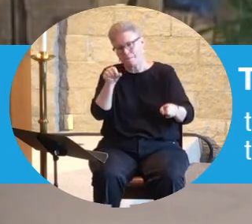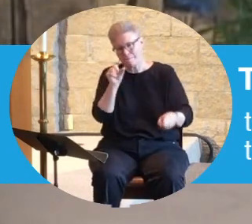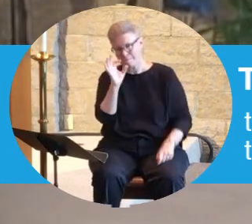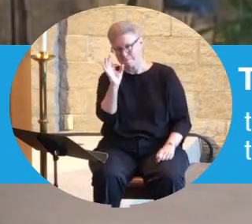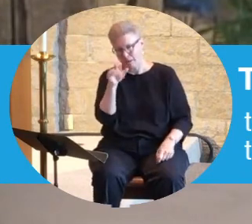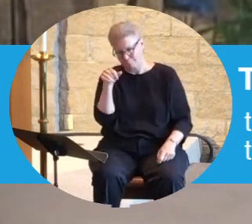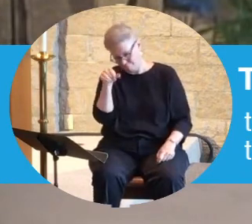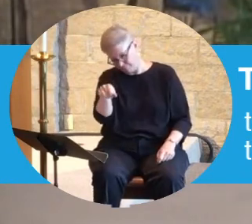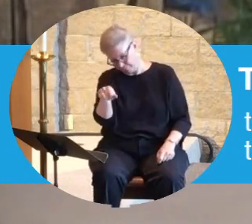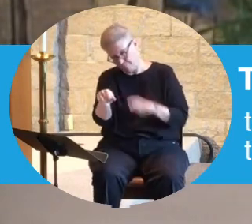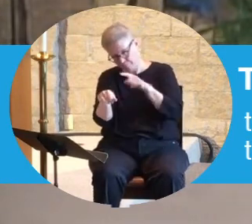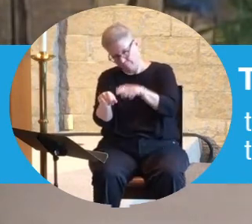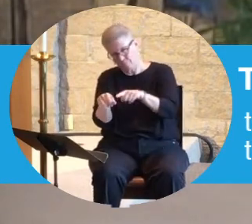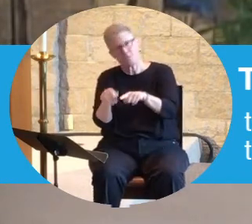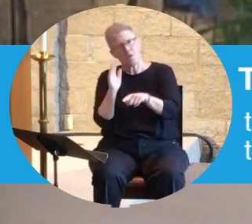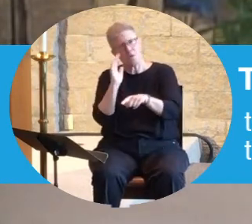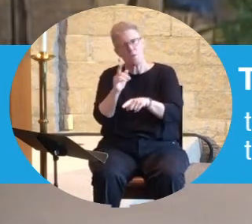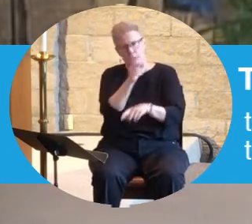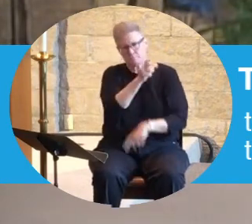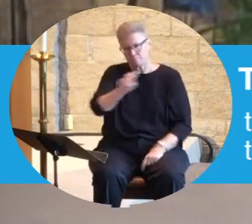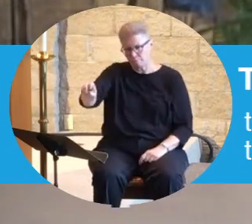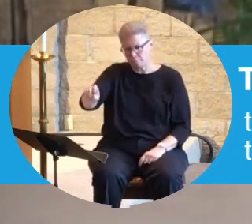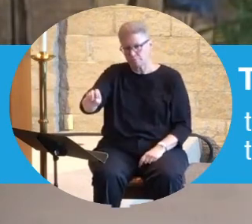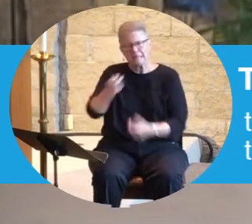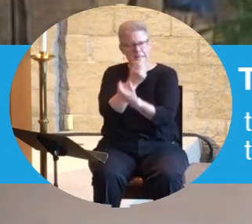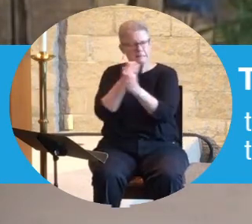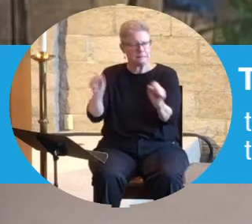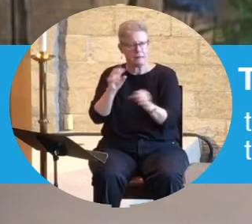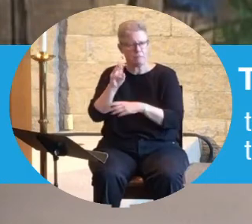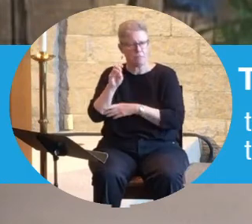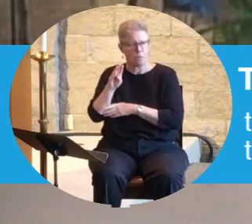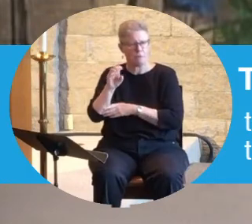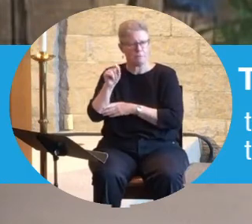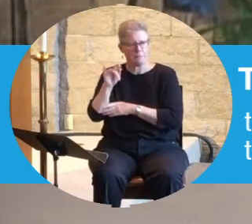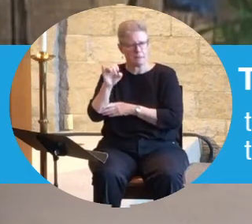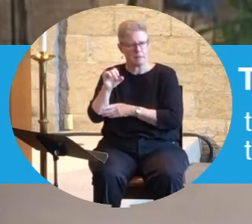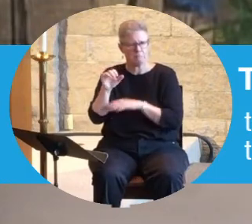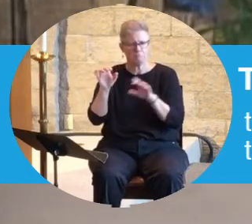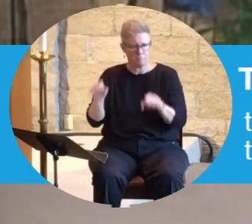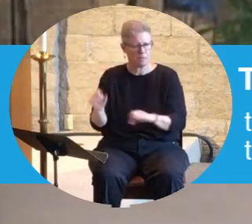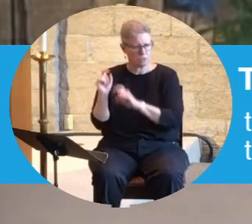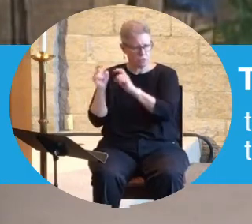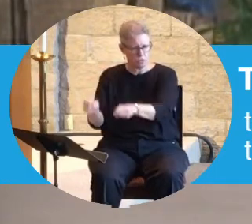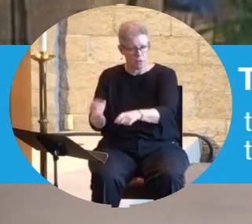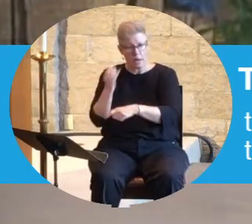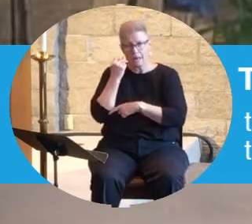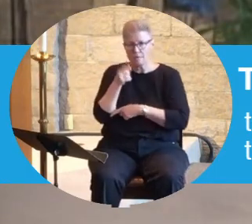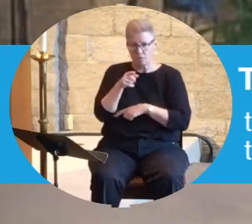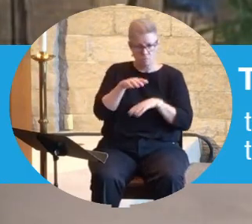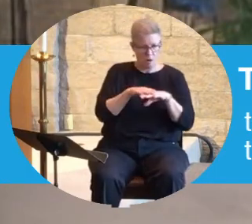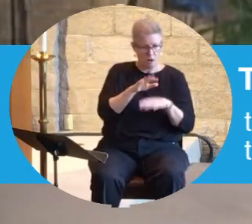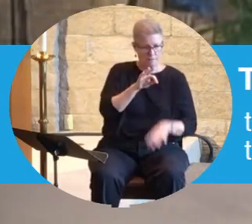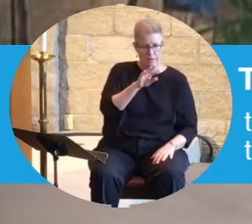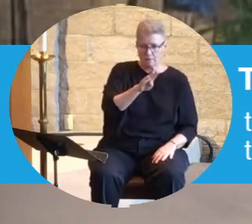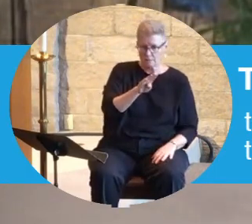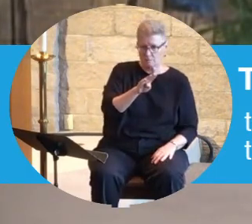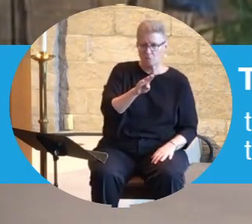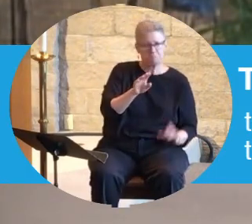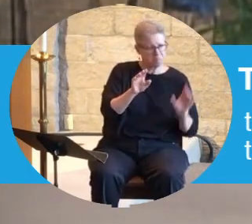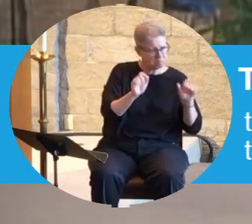website to make that donation. If you're on Facebook Live, it's easy. It's easy too, especially if you're on your cell